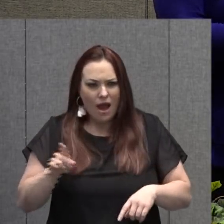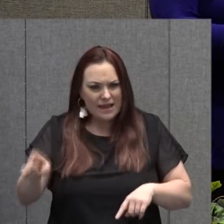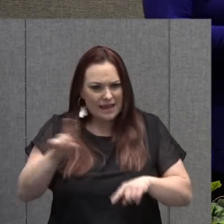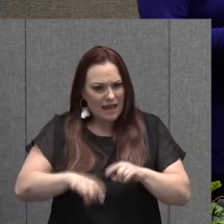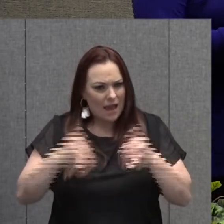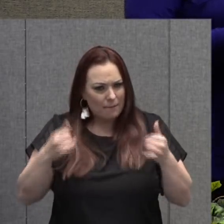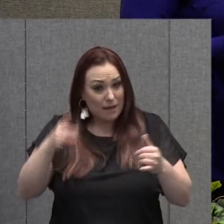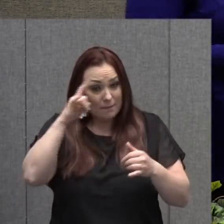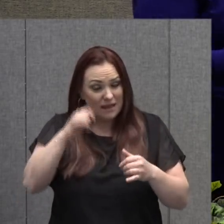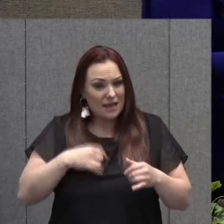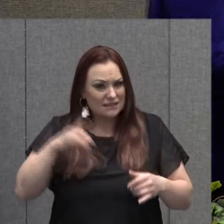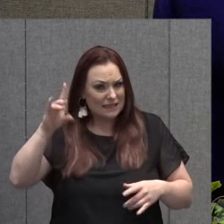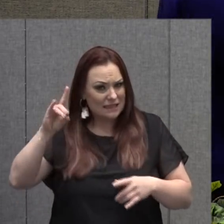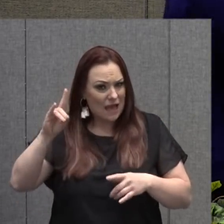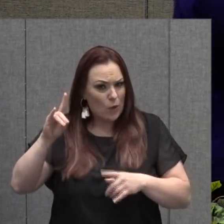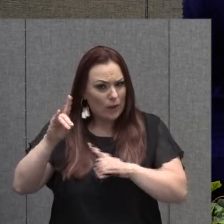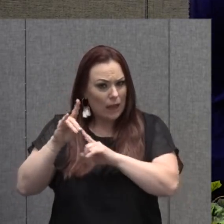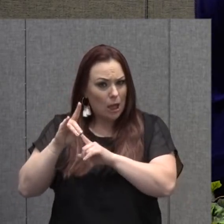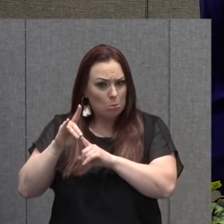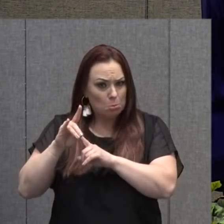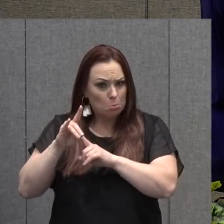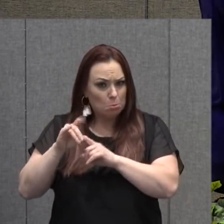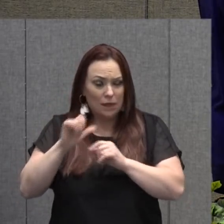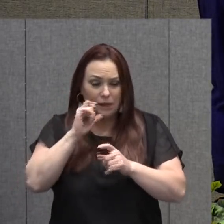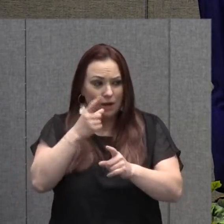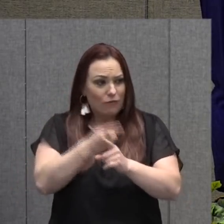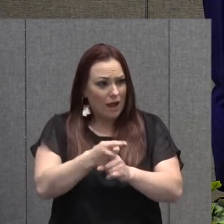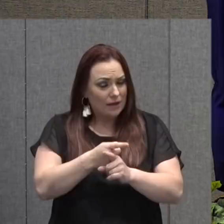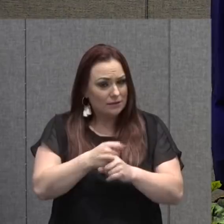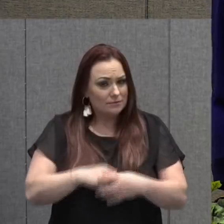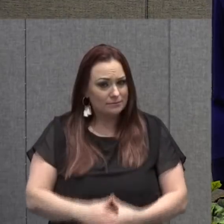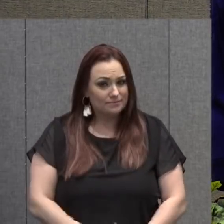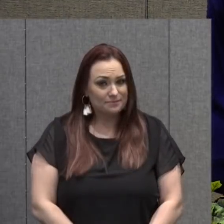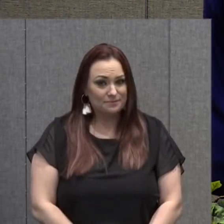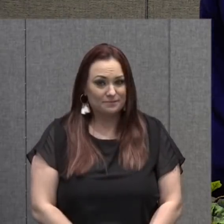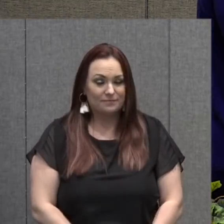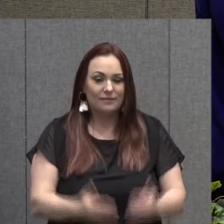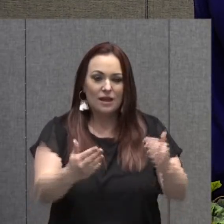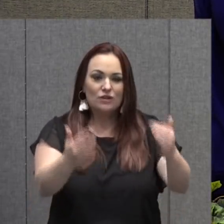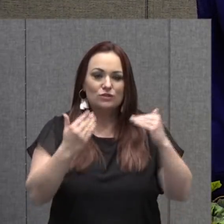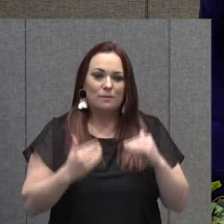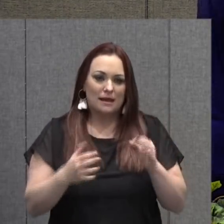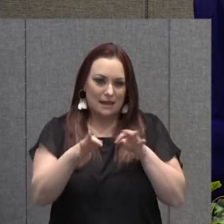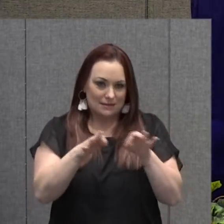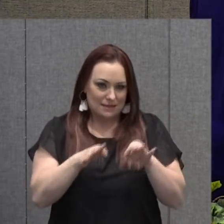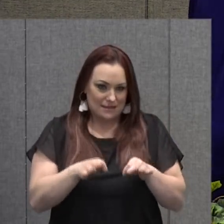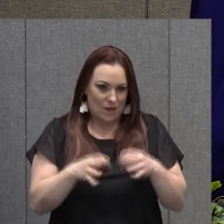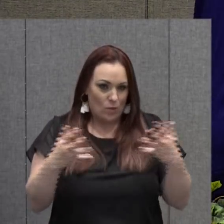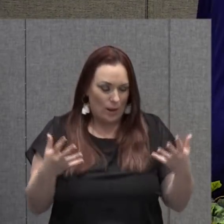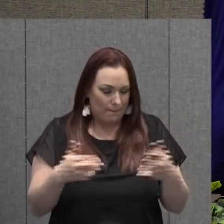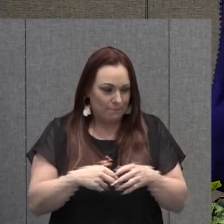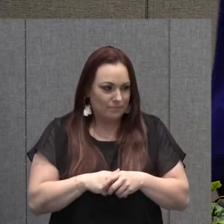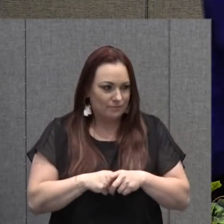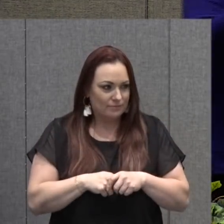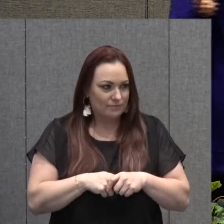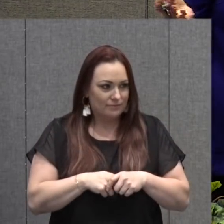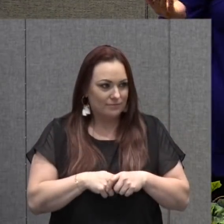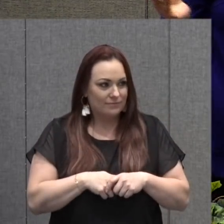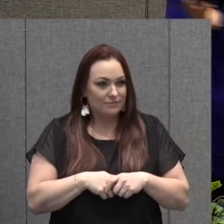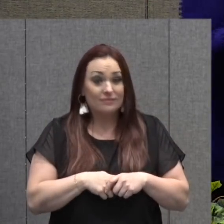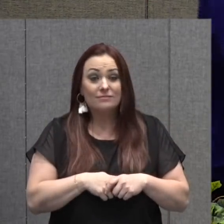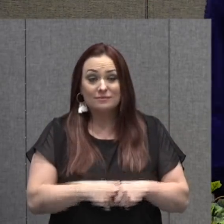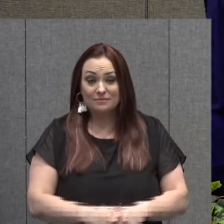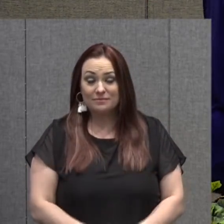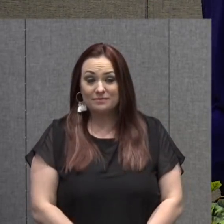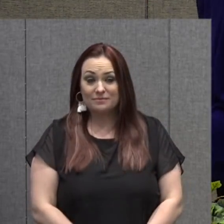coyote. Doesn't seem right. So then my next detail that I would say is this is where